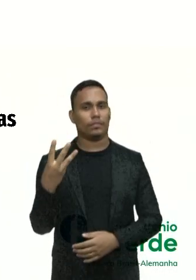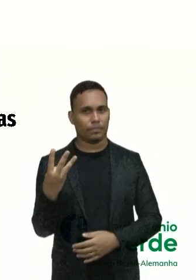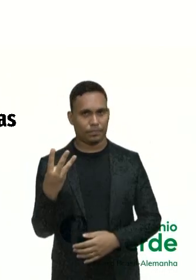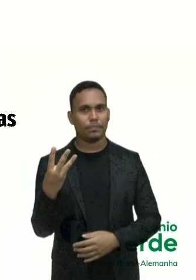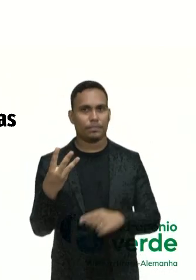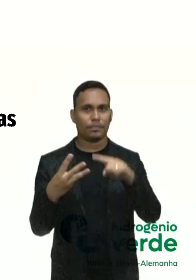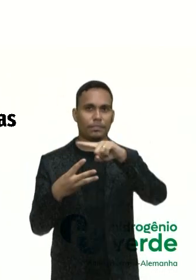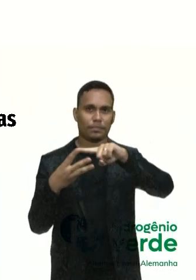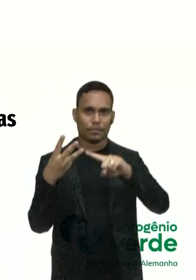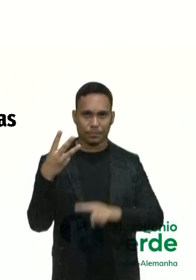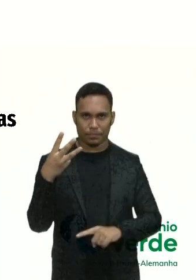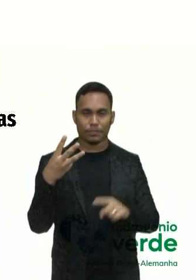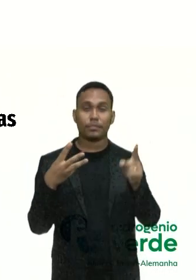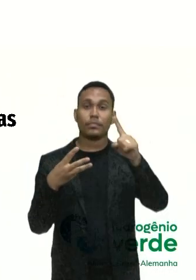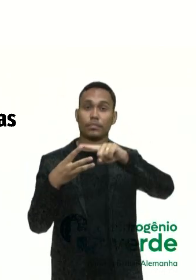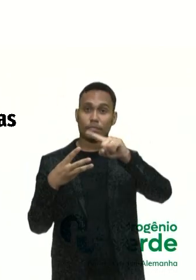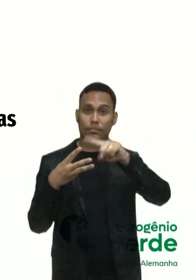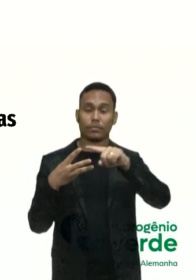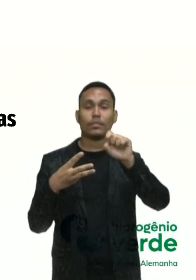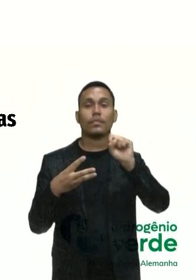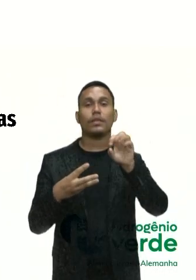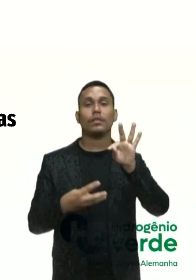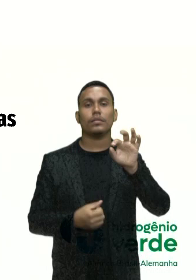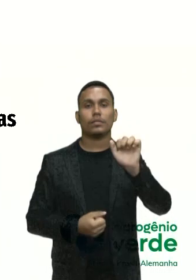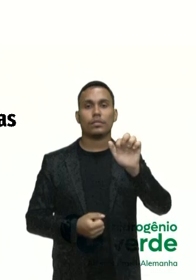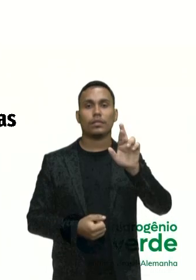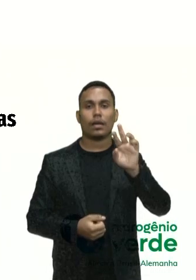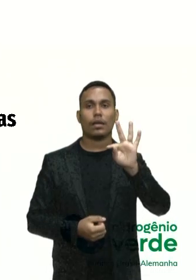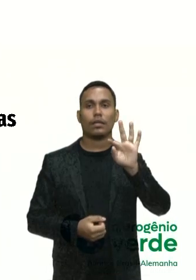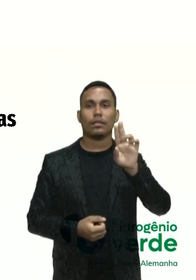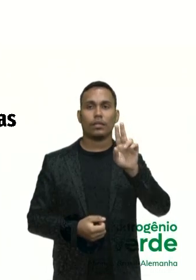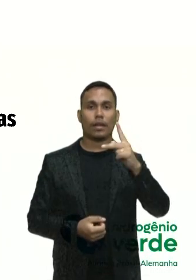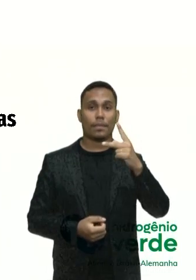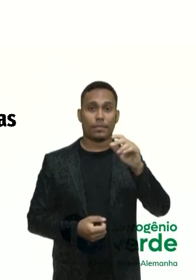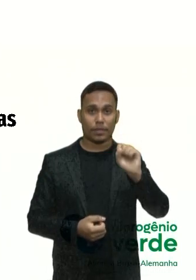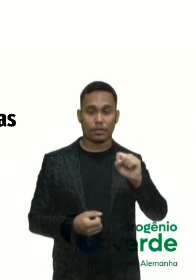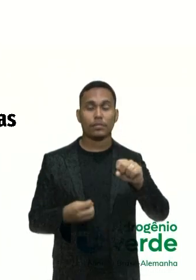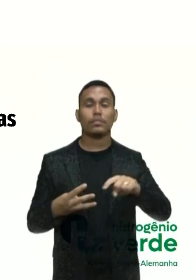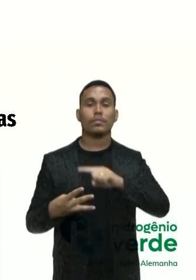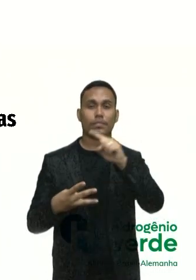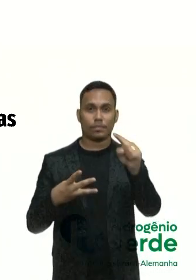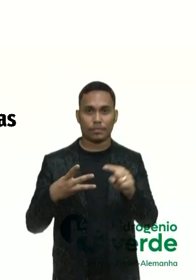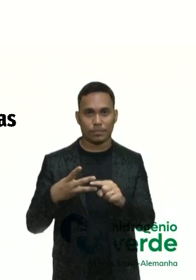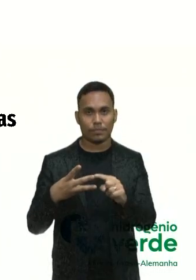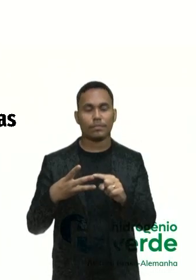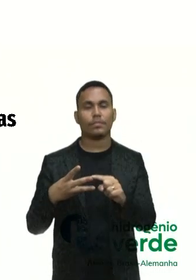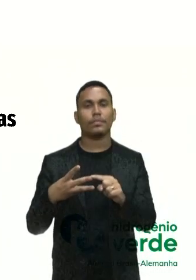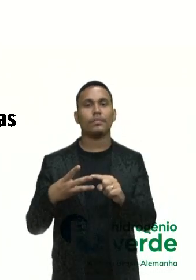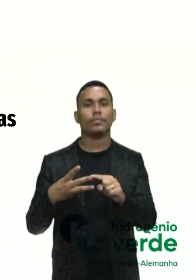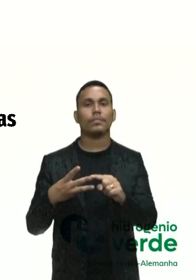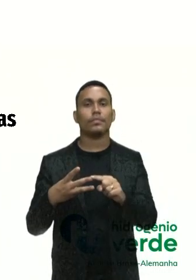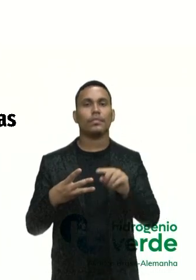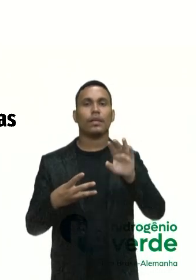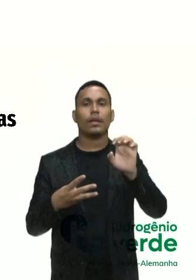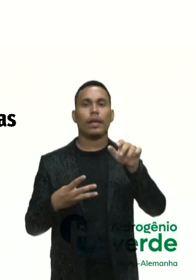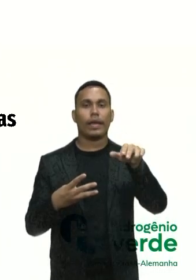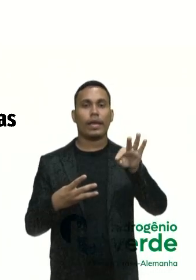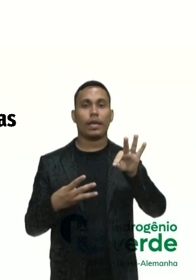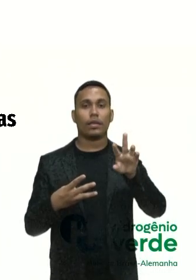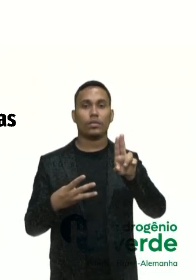3 pillars. No pilar de startups. With startups. Ela trabalha no pilar de o que a gente chama de